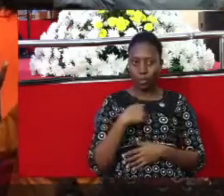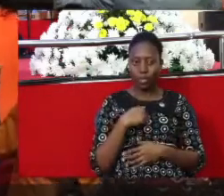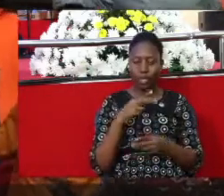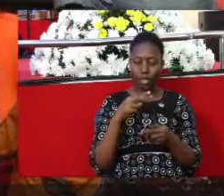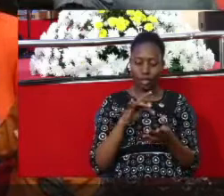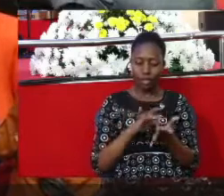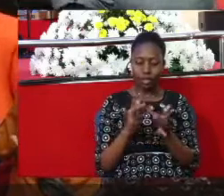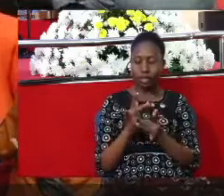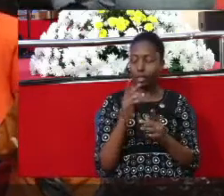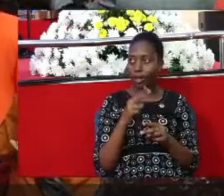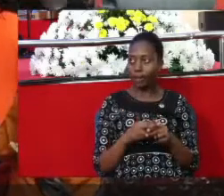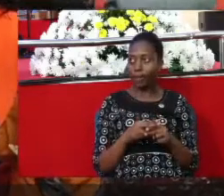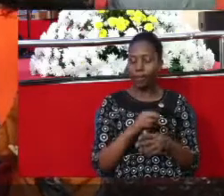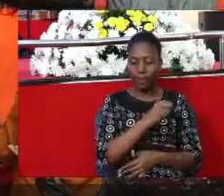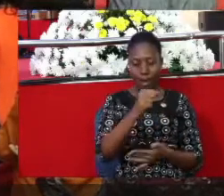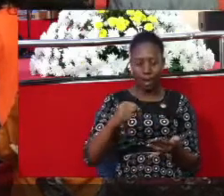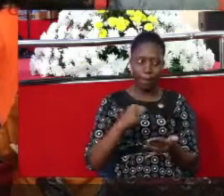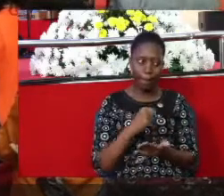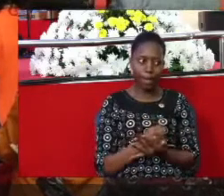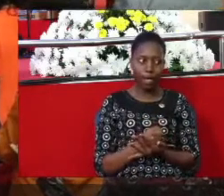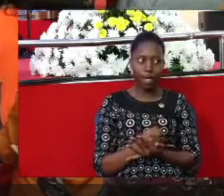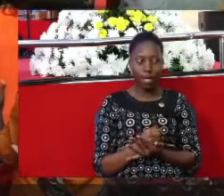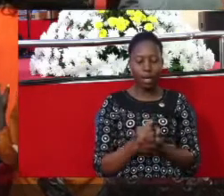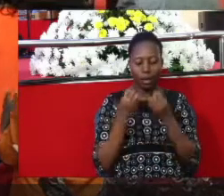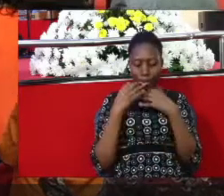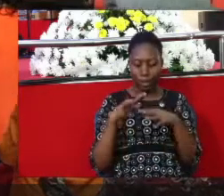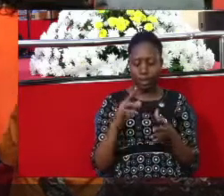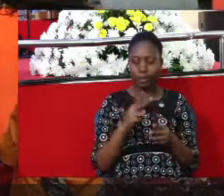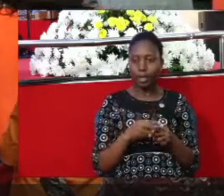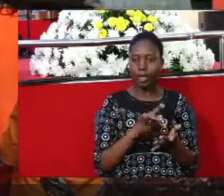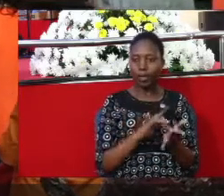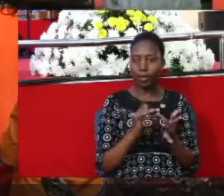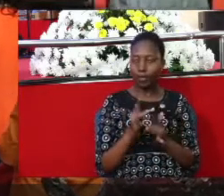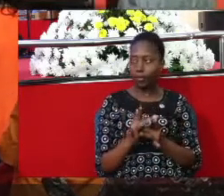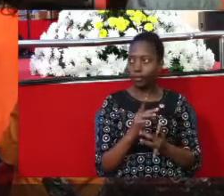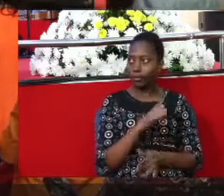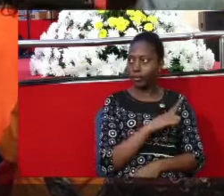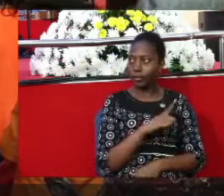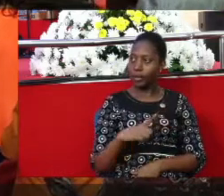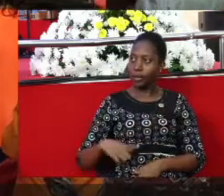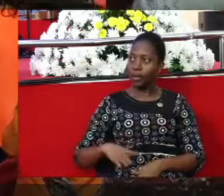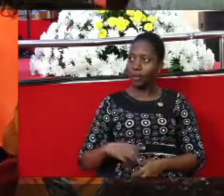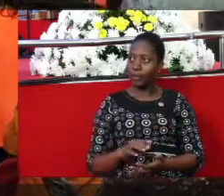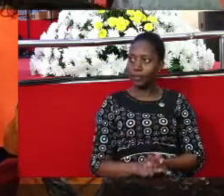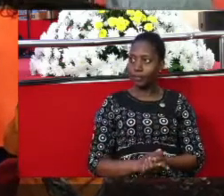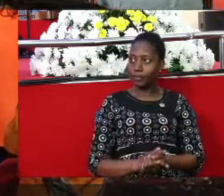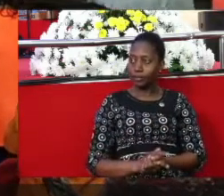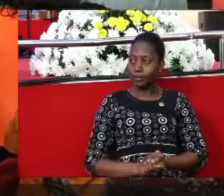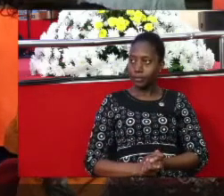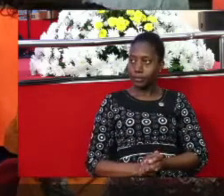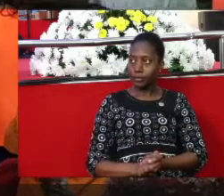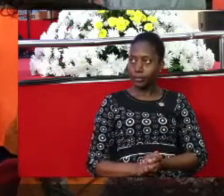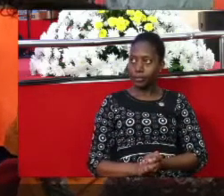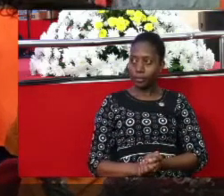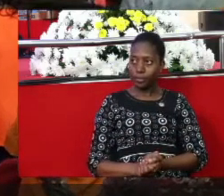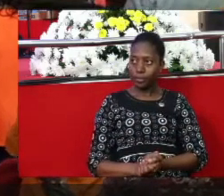name. Amen. Oh, blessed be the name of the Lord. I can see what is happening over there. But we are